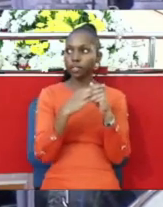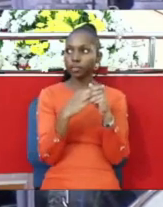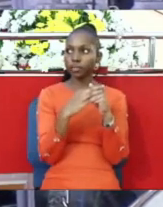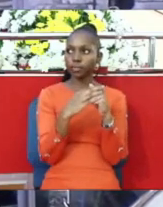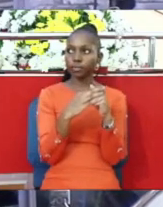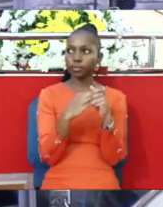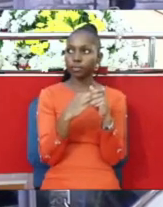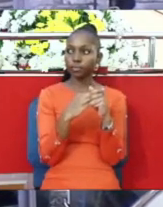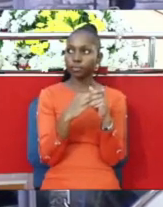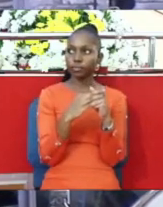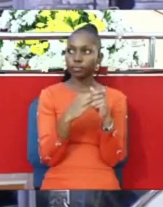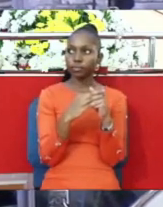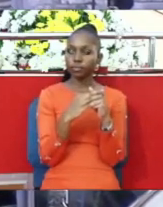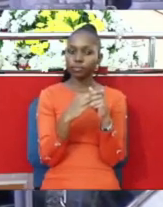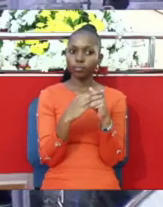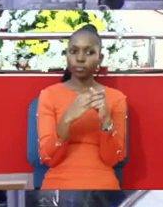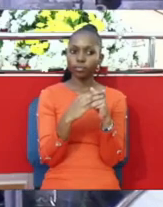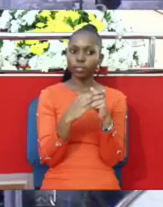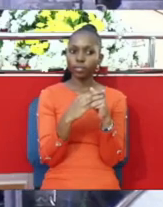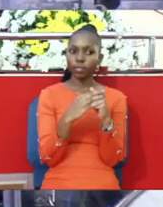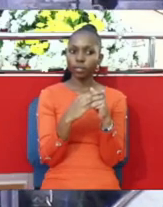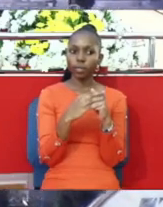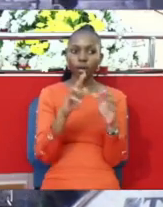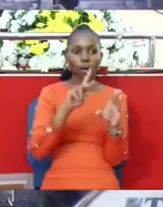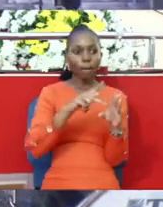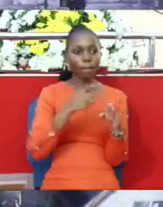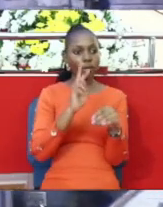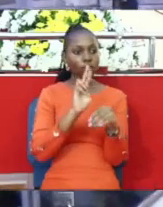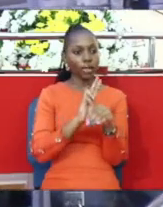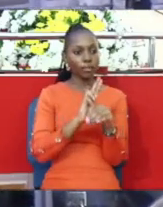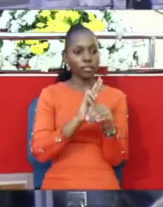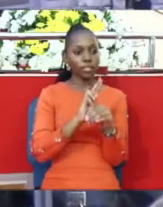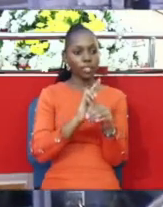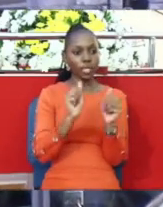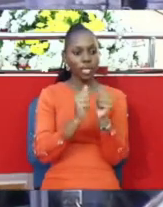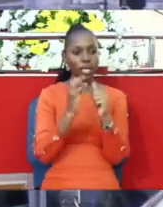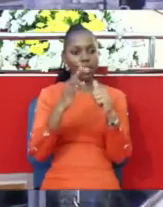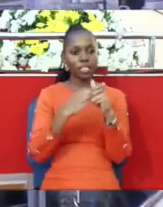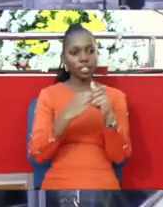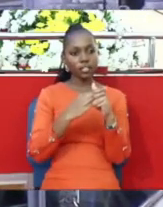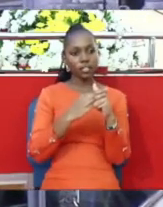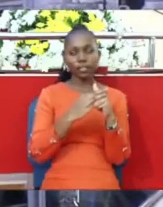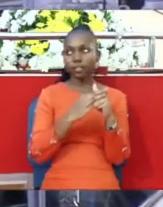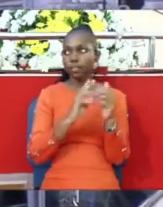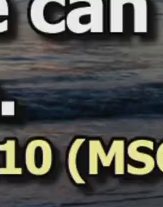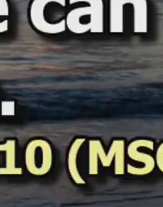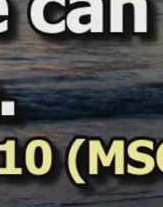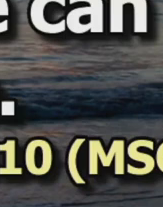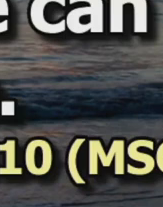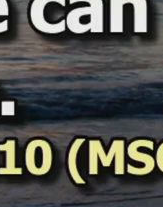verse 10 and 11. Ule mstari wa 10 na 11. If you look it with many translations, it's going to bring you